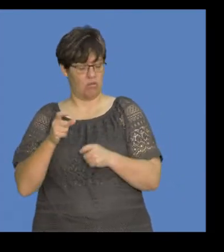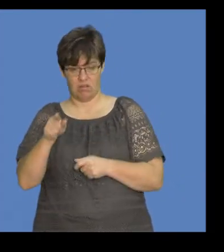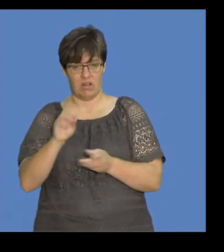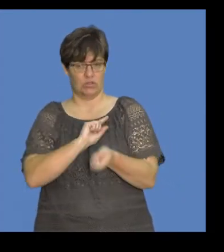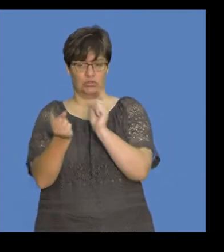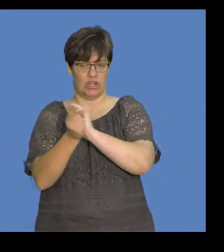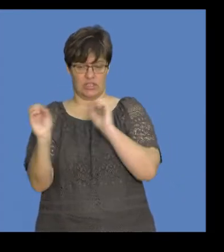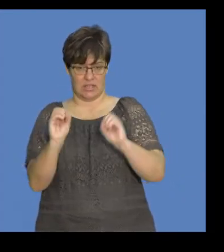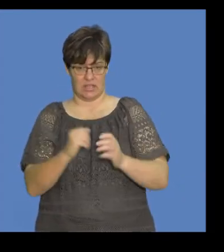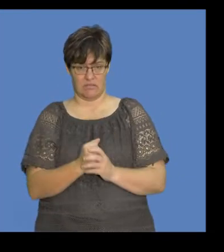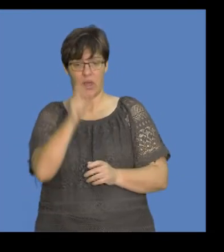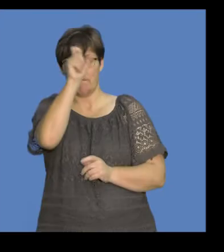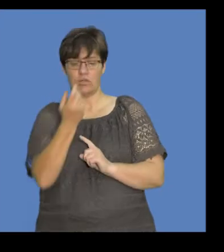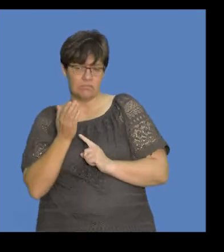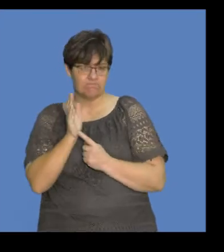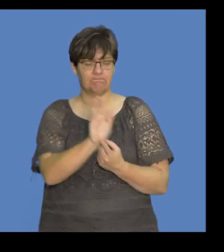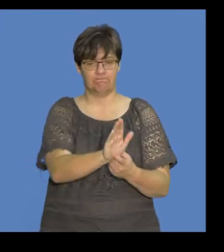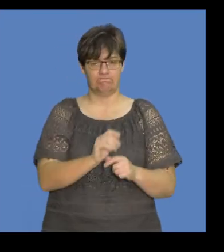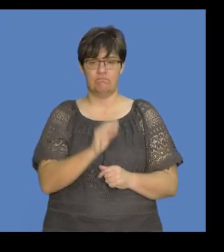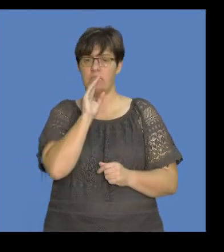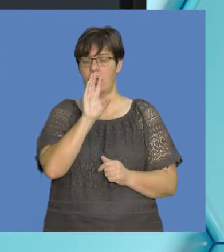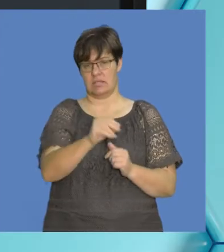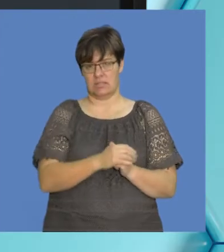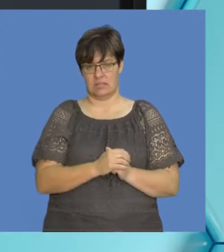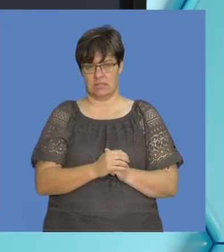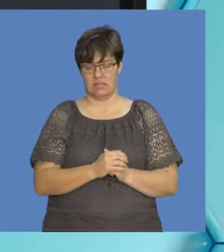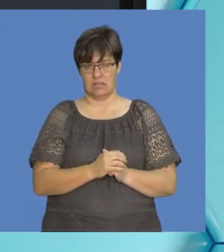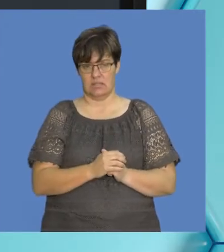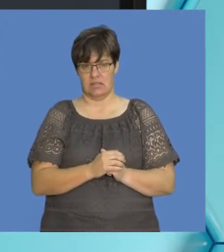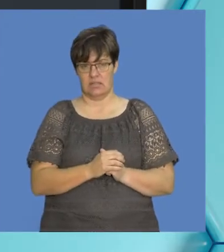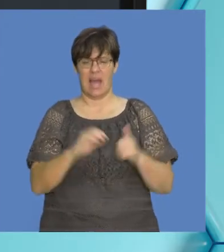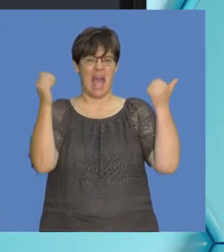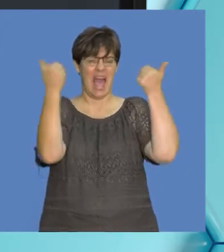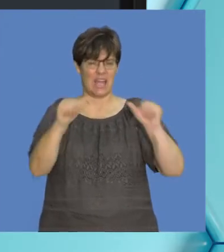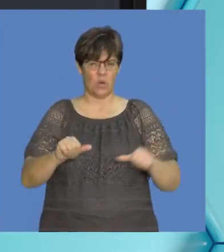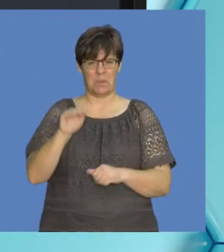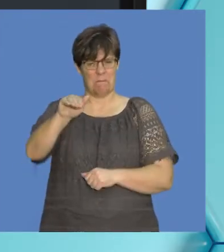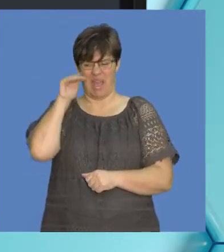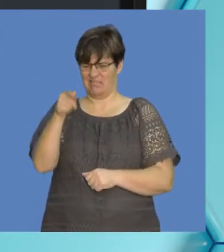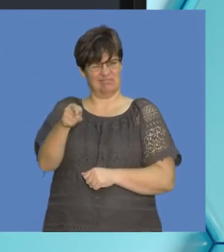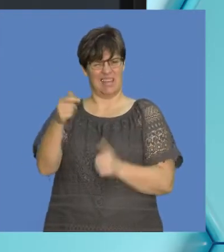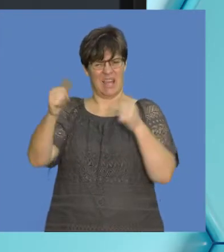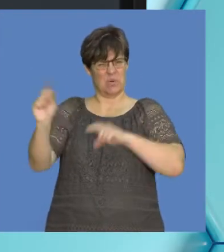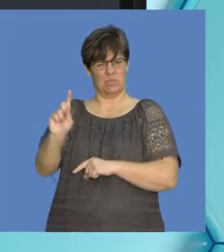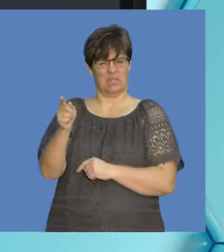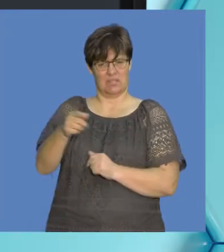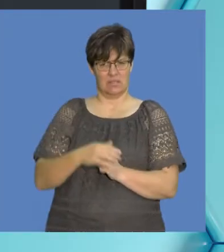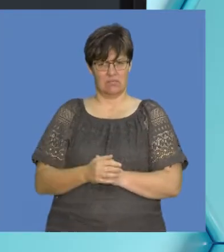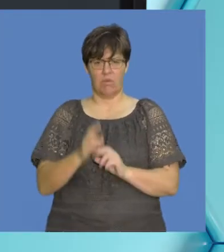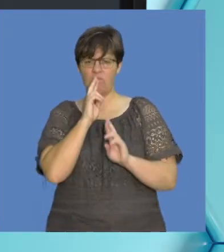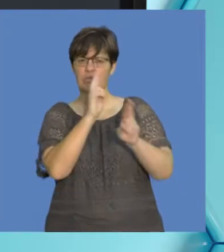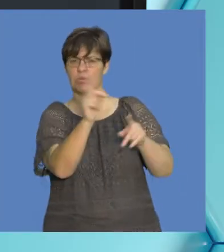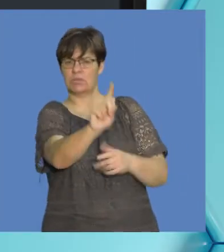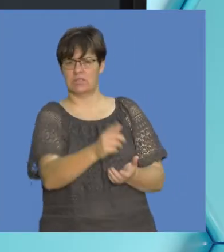So if somebody comes up to you and they ask you, what type of an account is bank? What's your